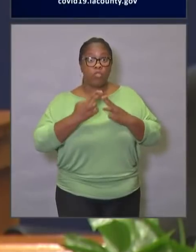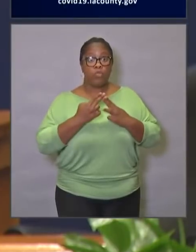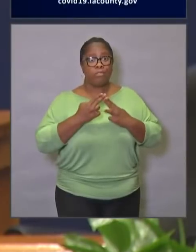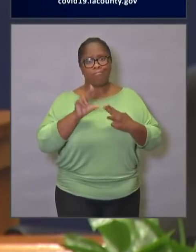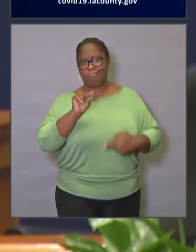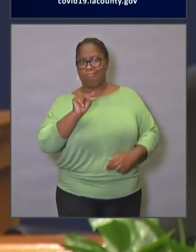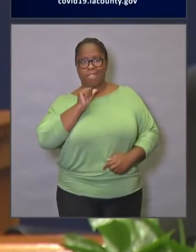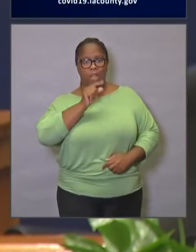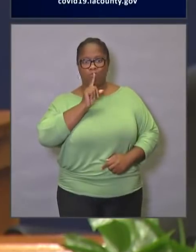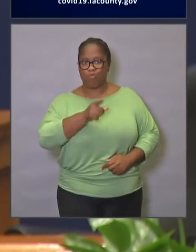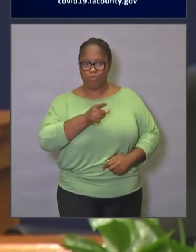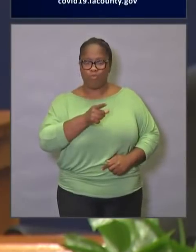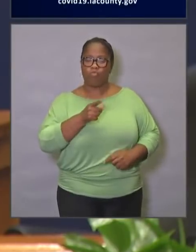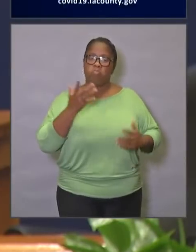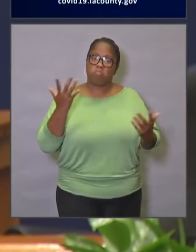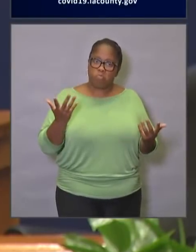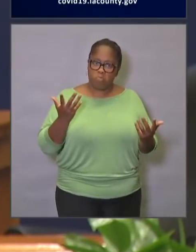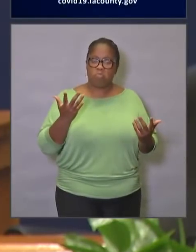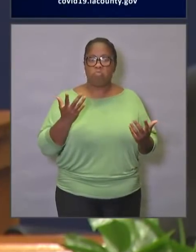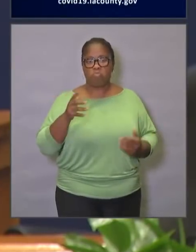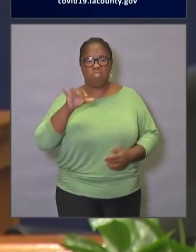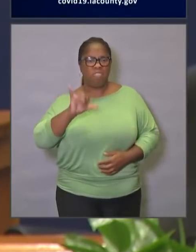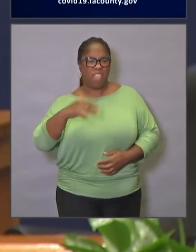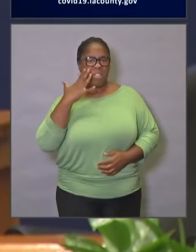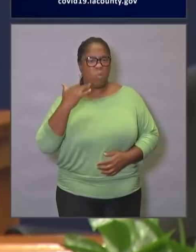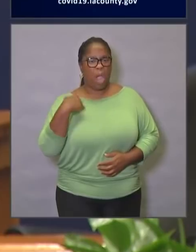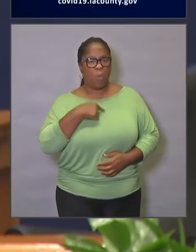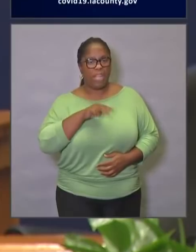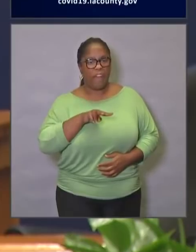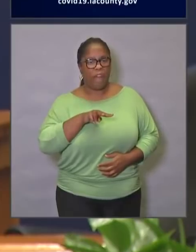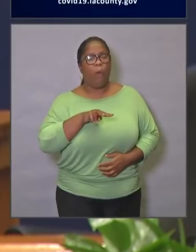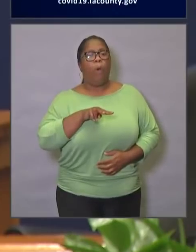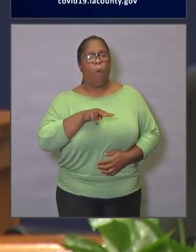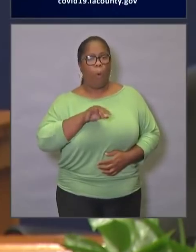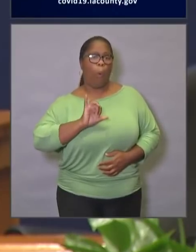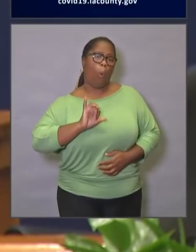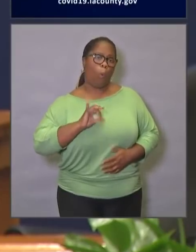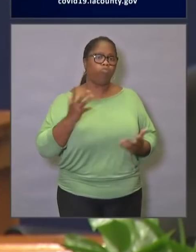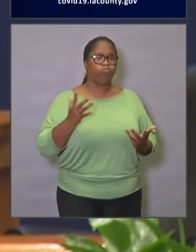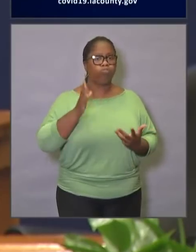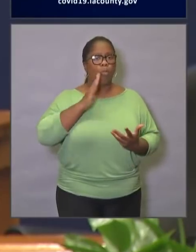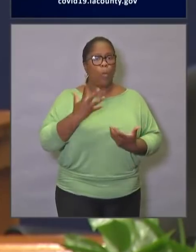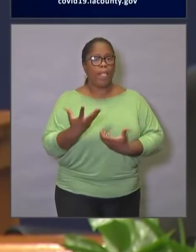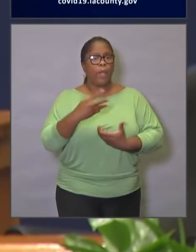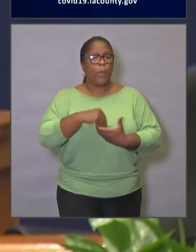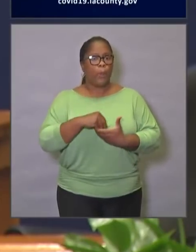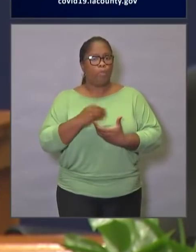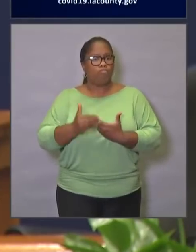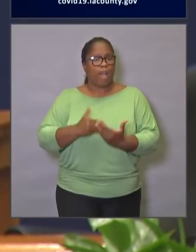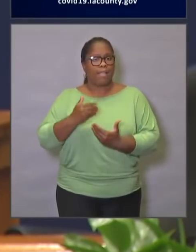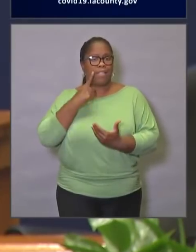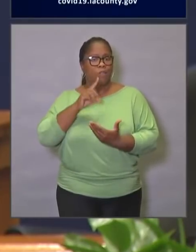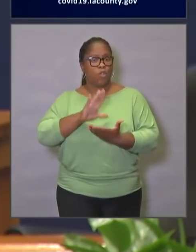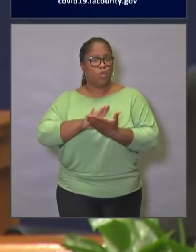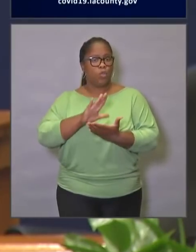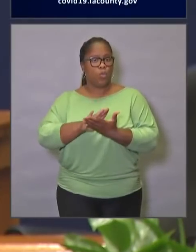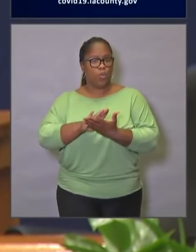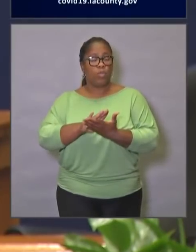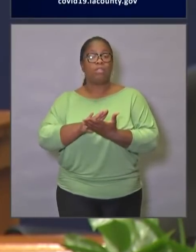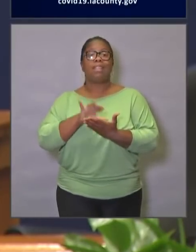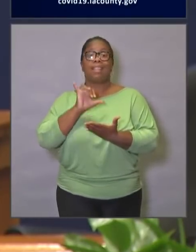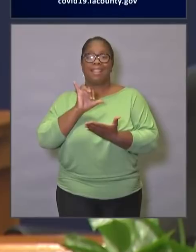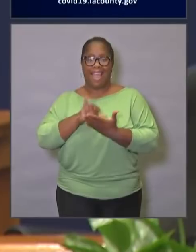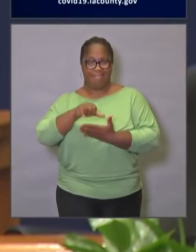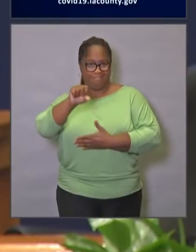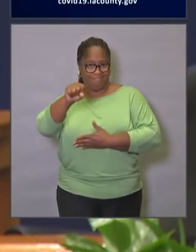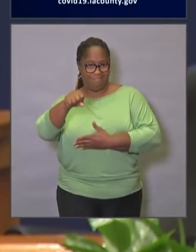employees. And that's why you've noted that we'll be including a process for those schools that absolutely allows all staff